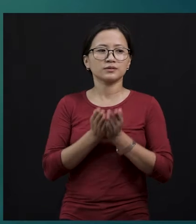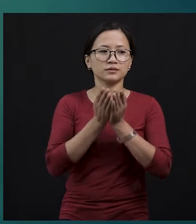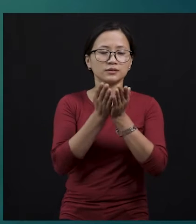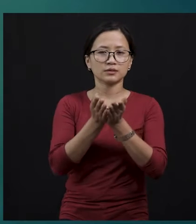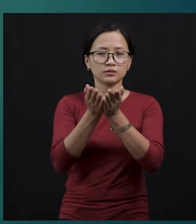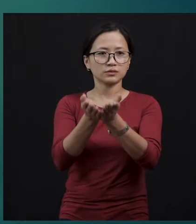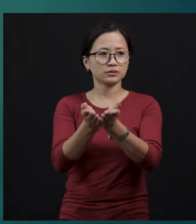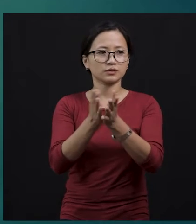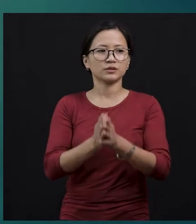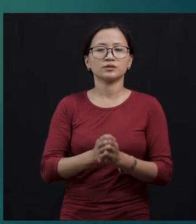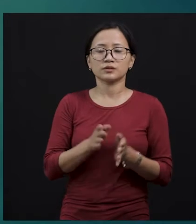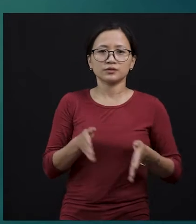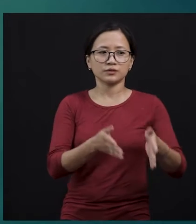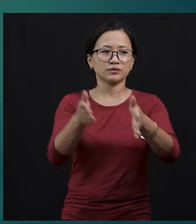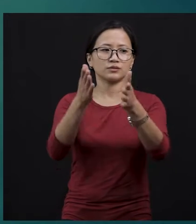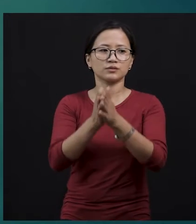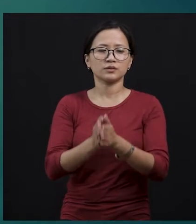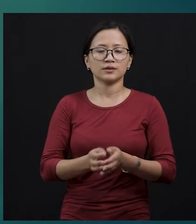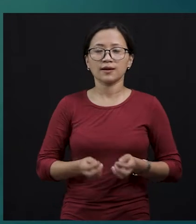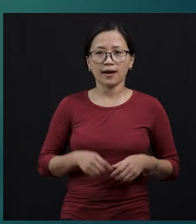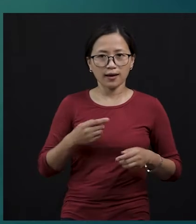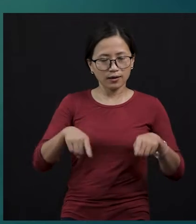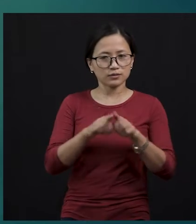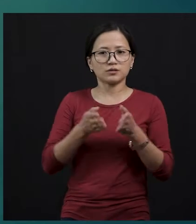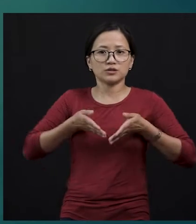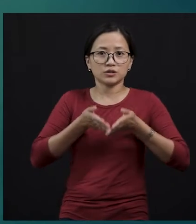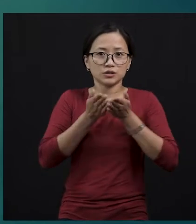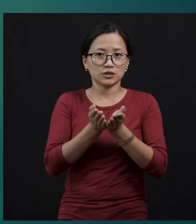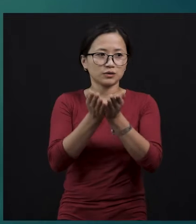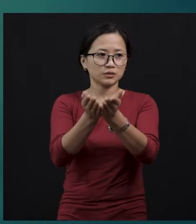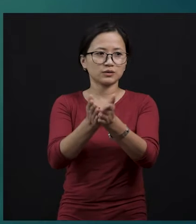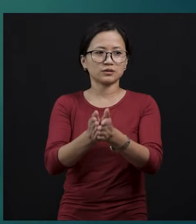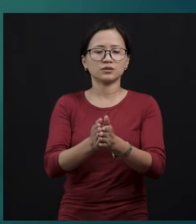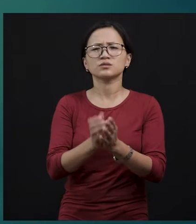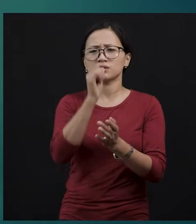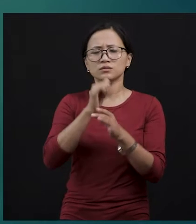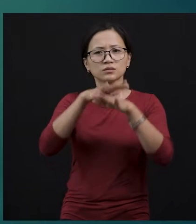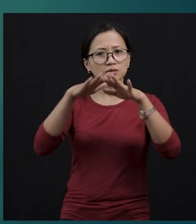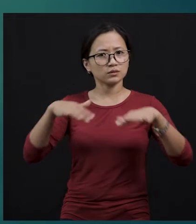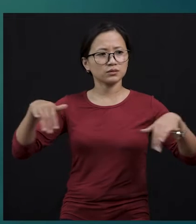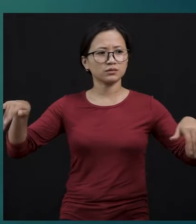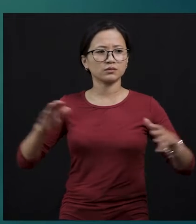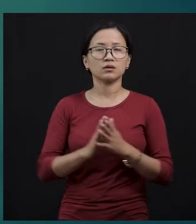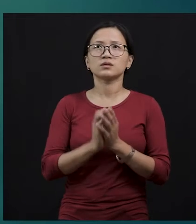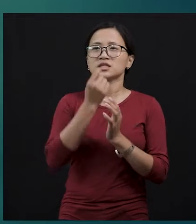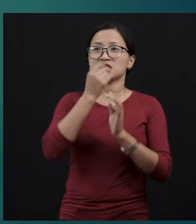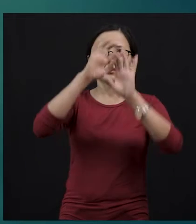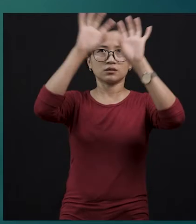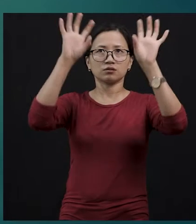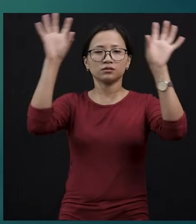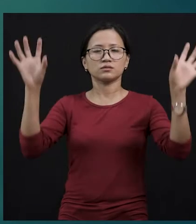rivers and ships sail on the seas, okay? Clouds sail across the